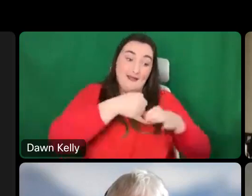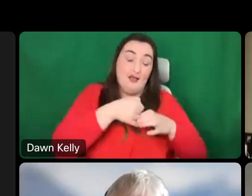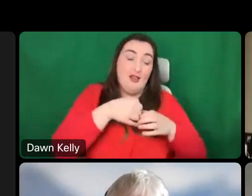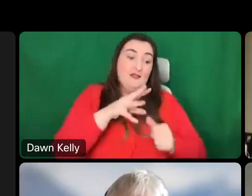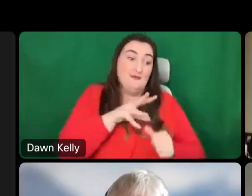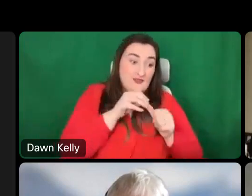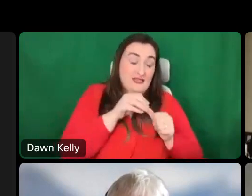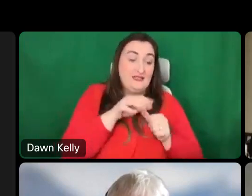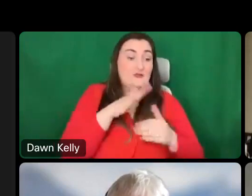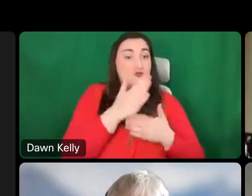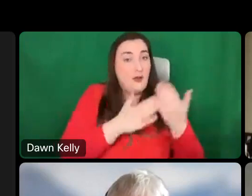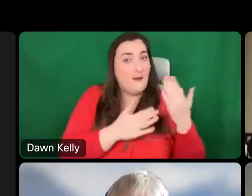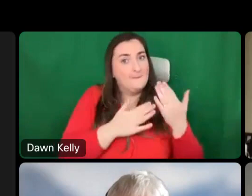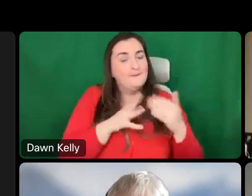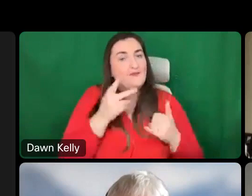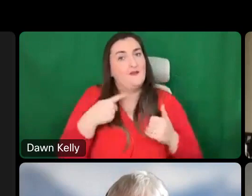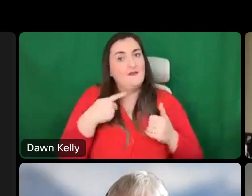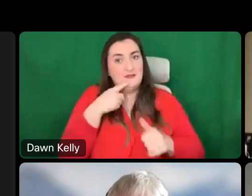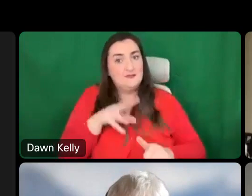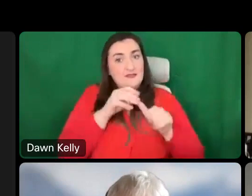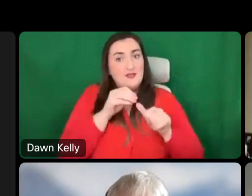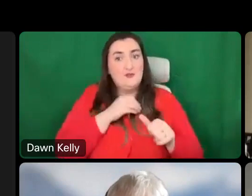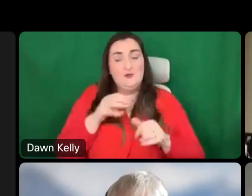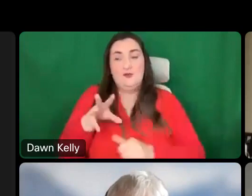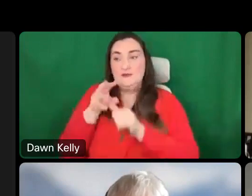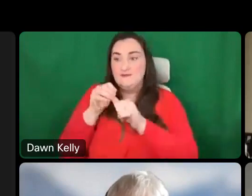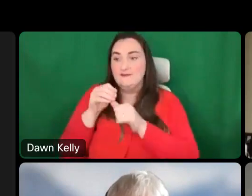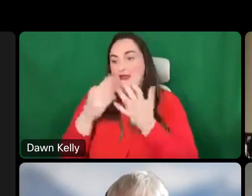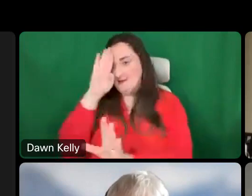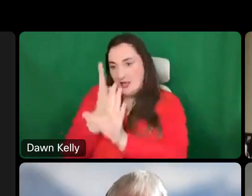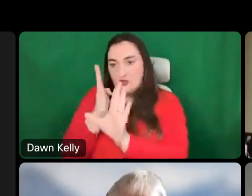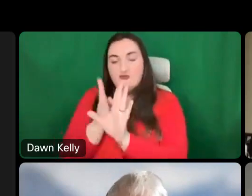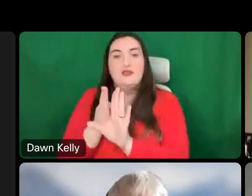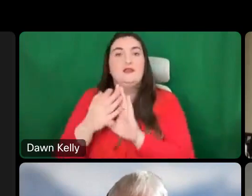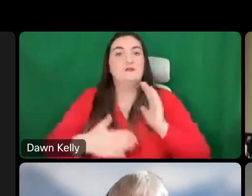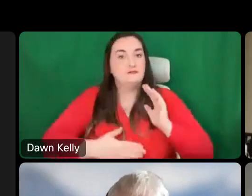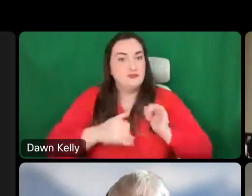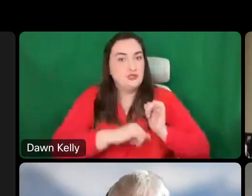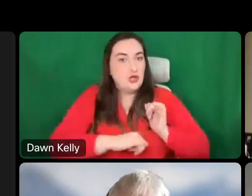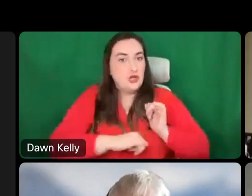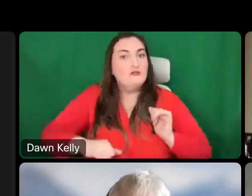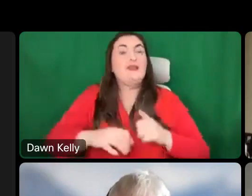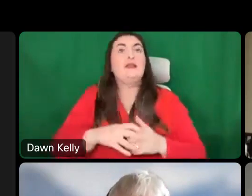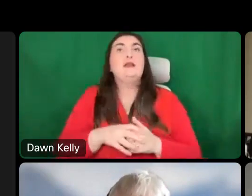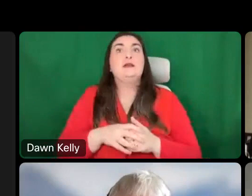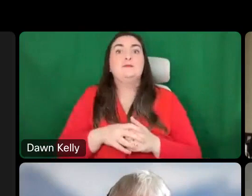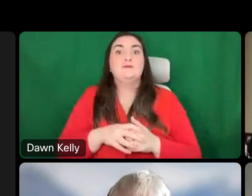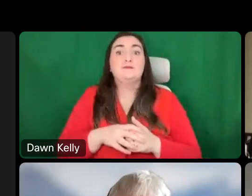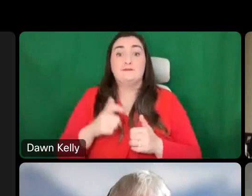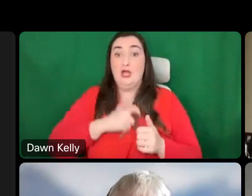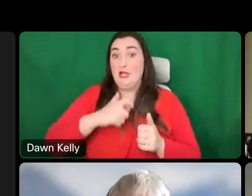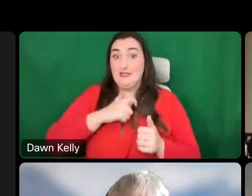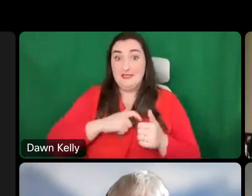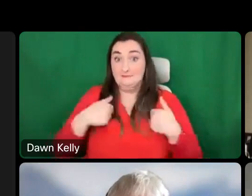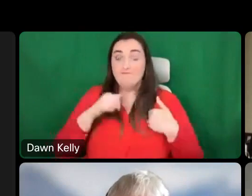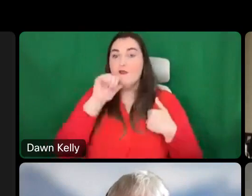of the notifiable incidents are quite specific to specialties such as psychiatry, obstetric surgery. Yeah. Personally, I haven't